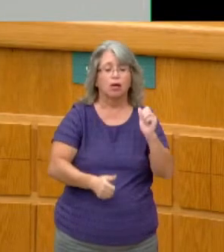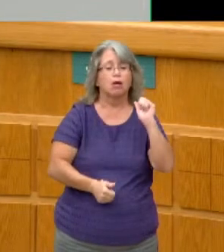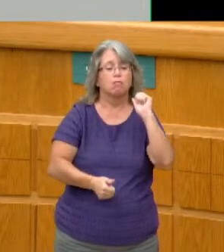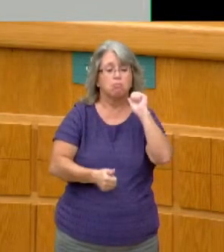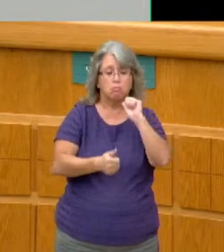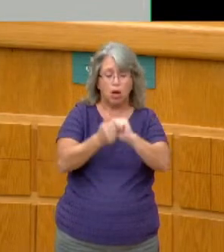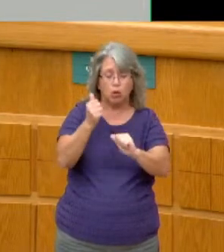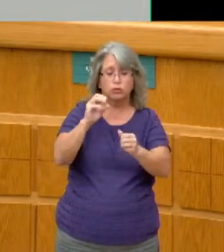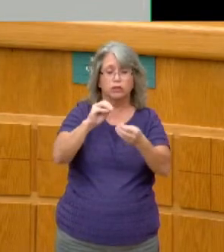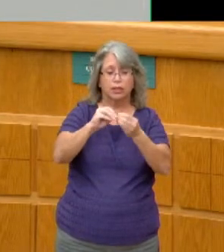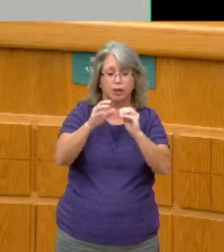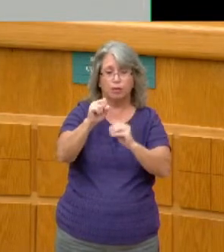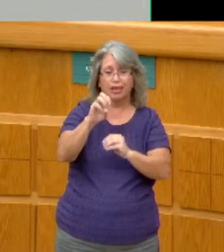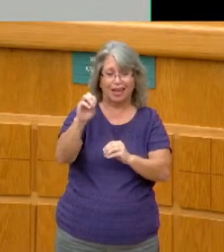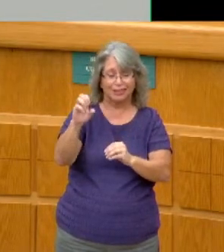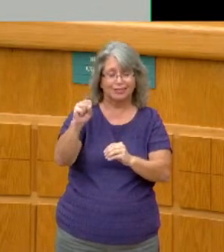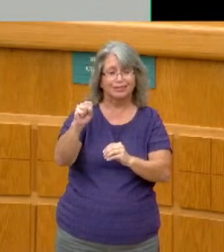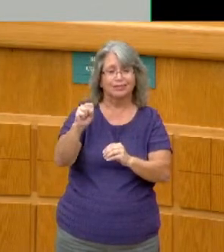the unvaccinated.